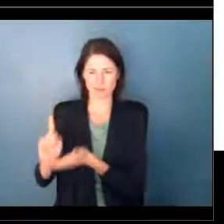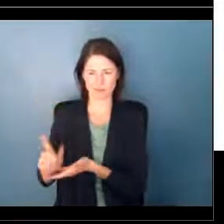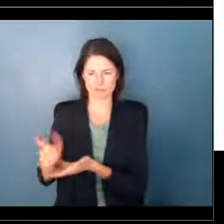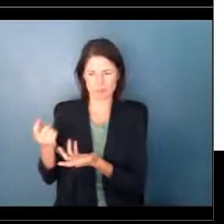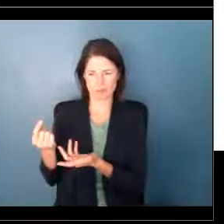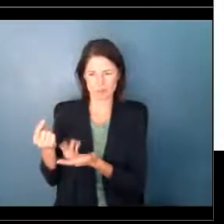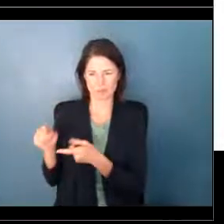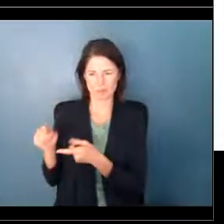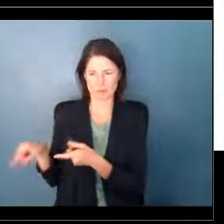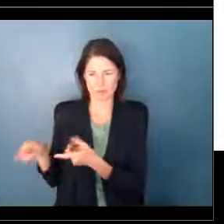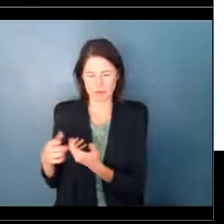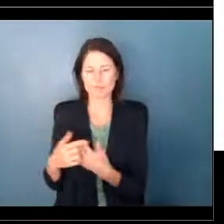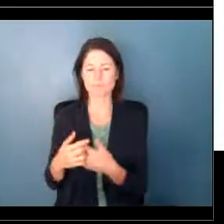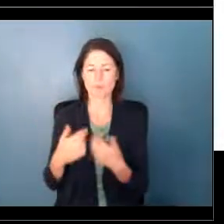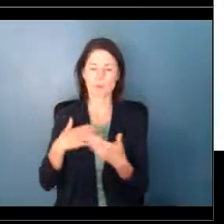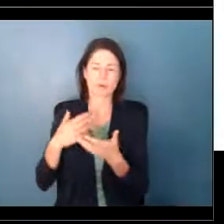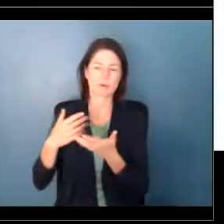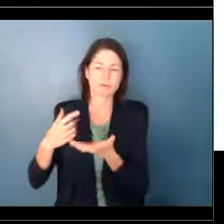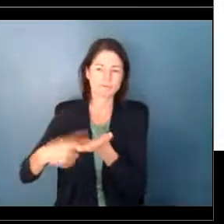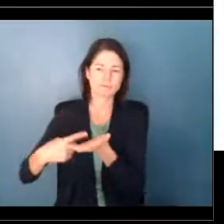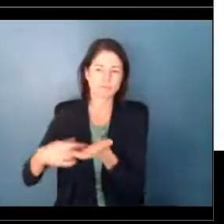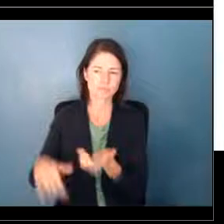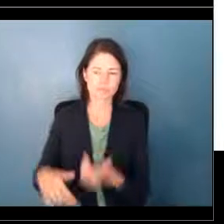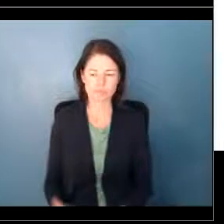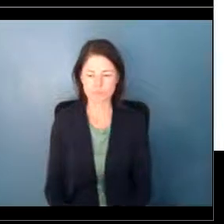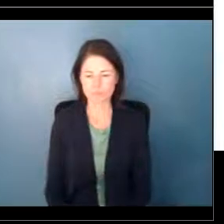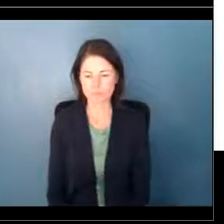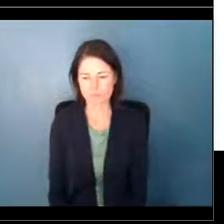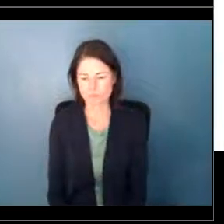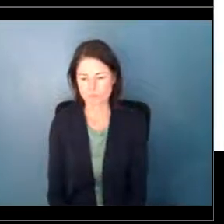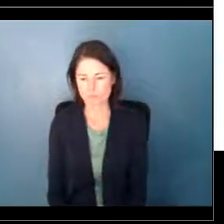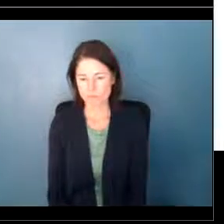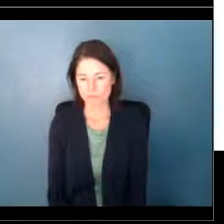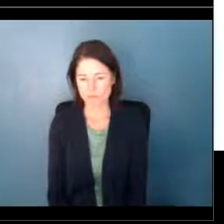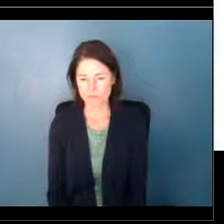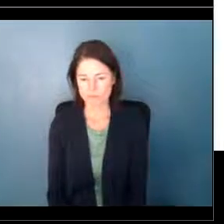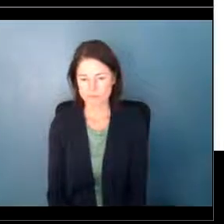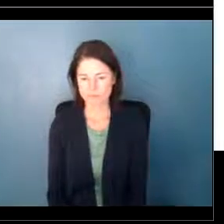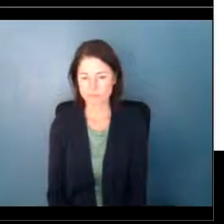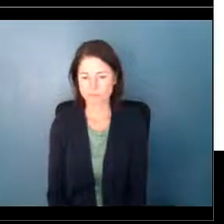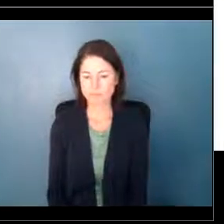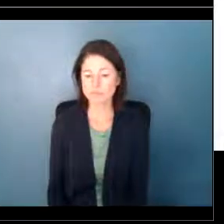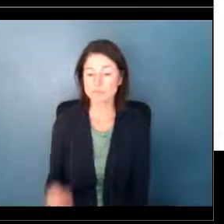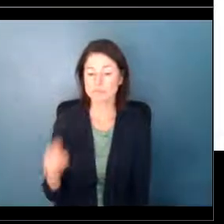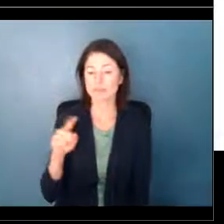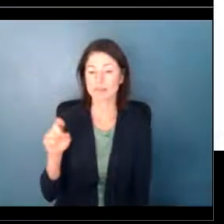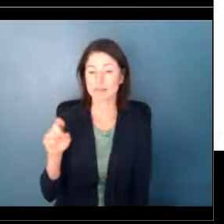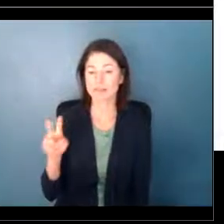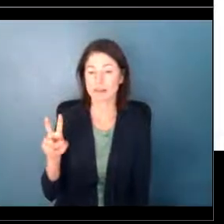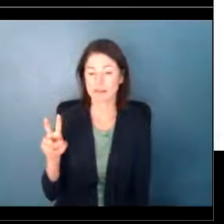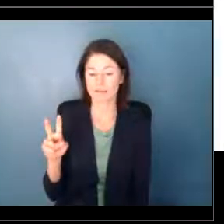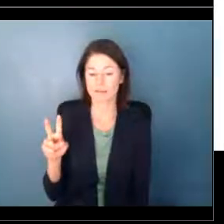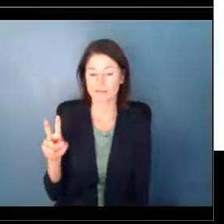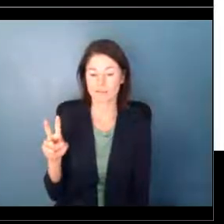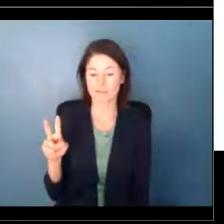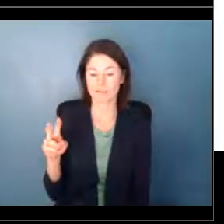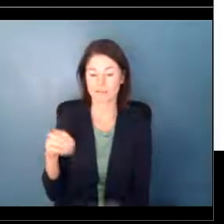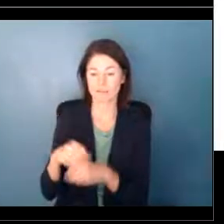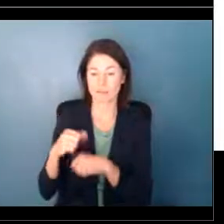talking points. Then the last thing I want to mention for ZEV infrastructure and ZEV freight, that was